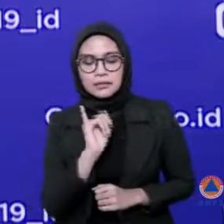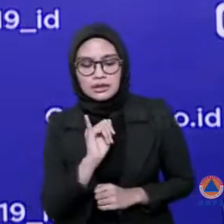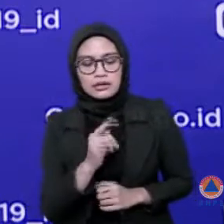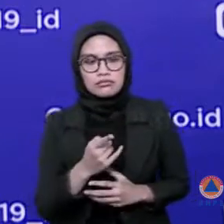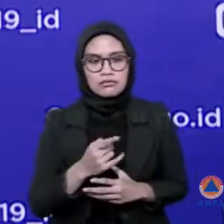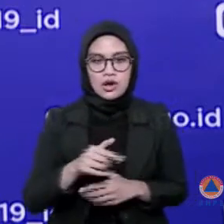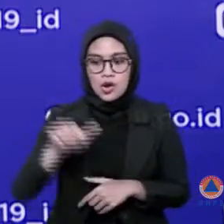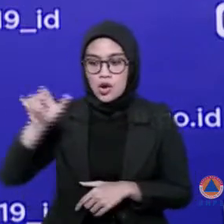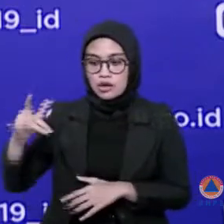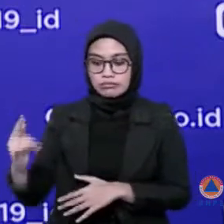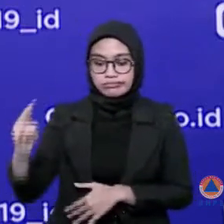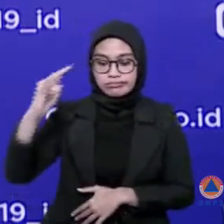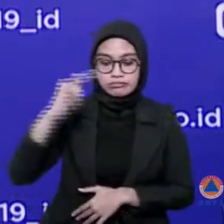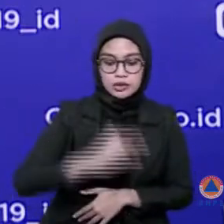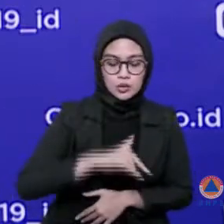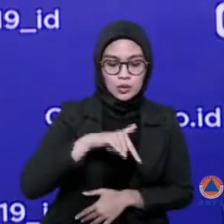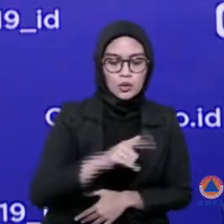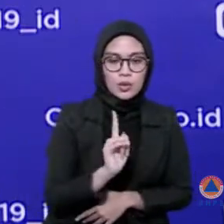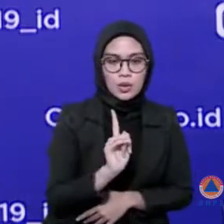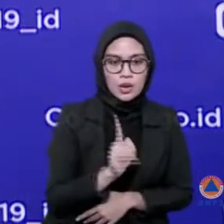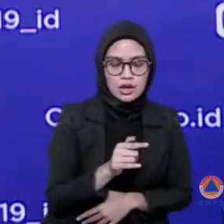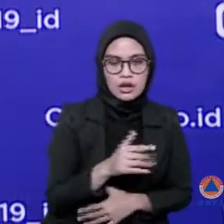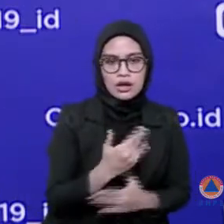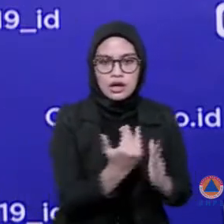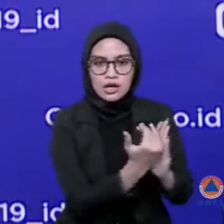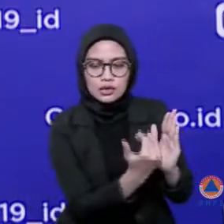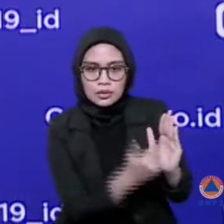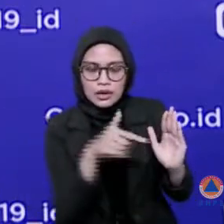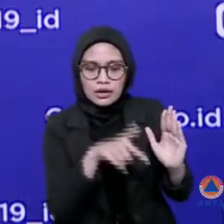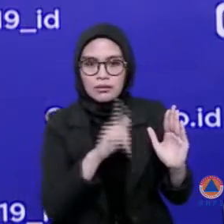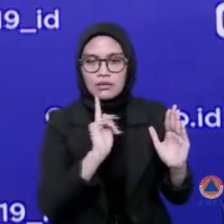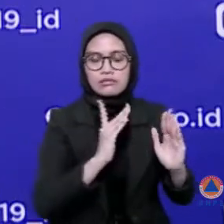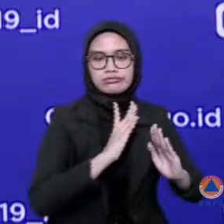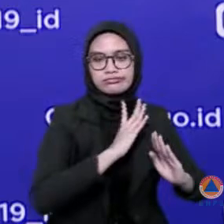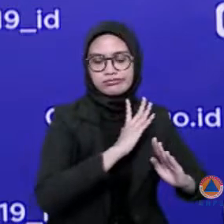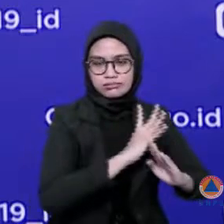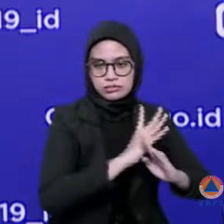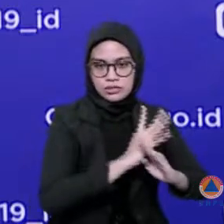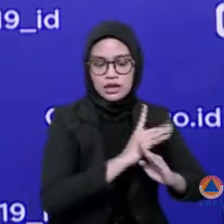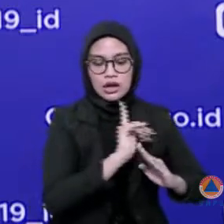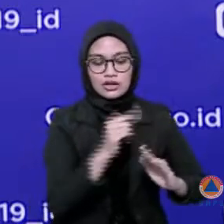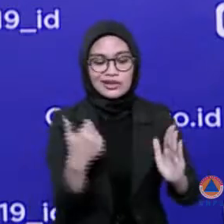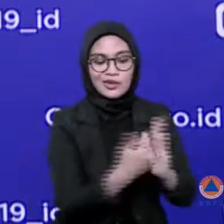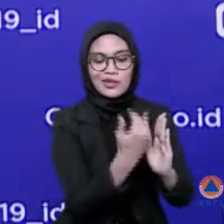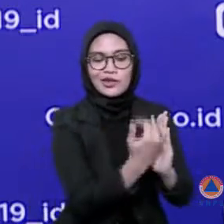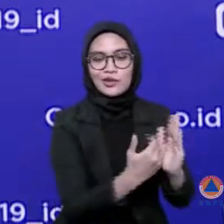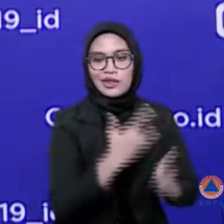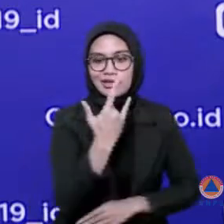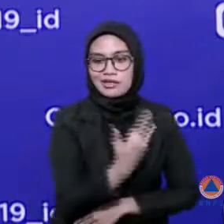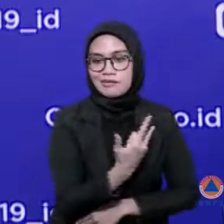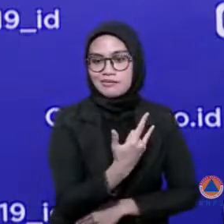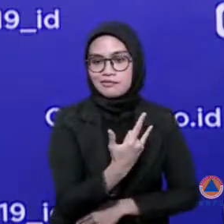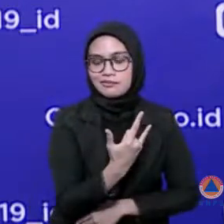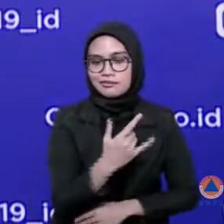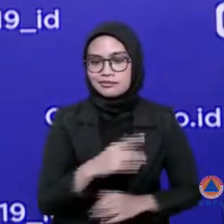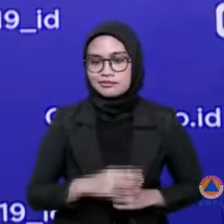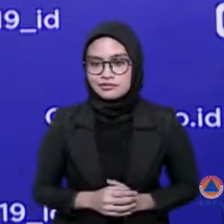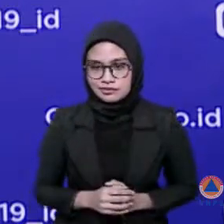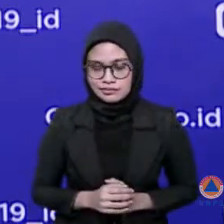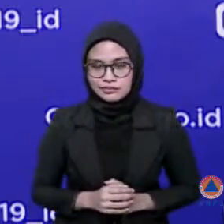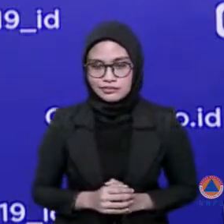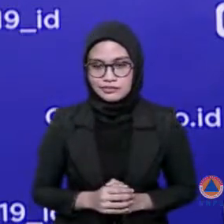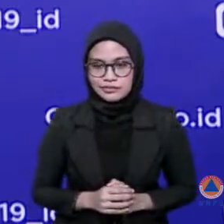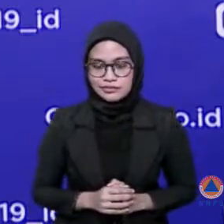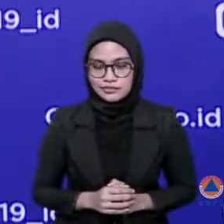from travelers from countries with Omicron community transmission to be sequenced, and sequencing for specimen